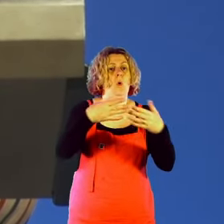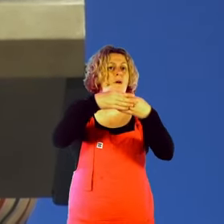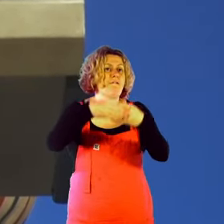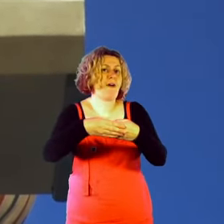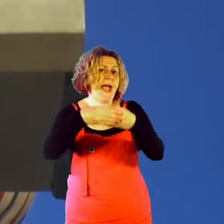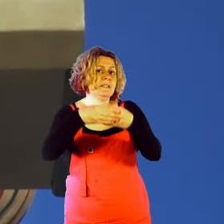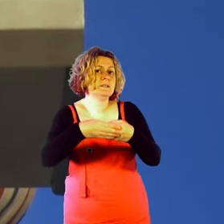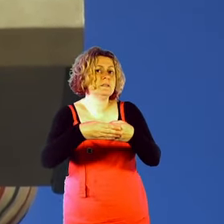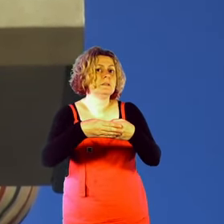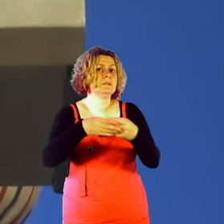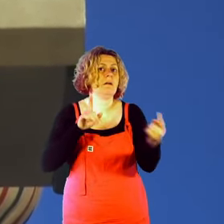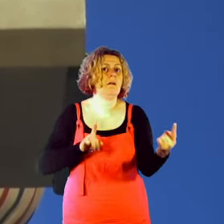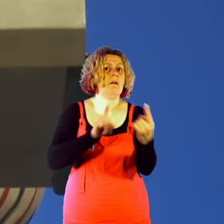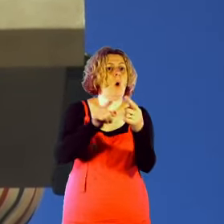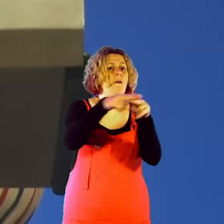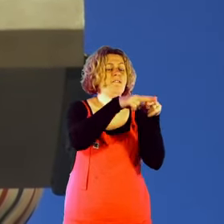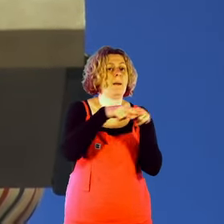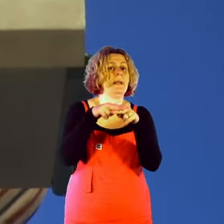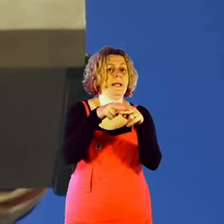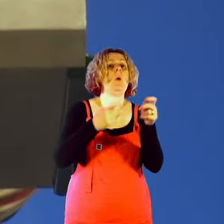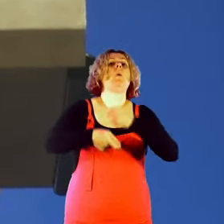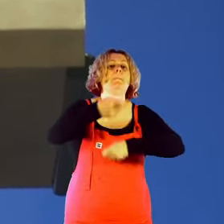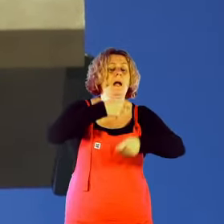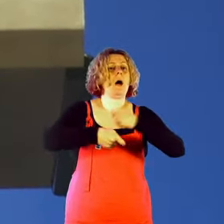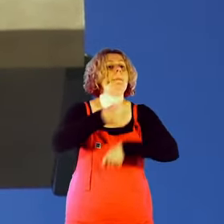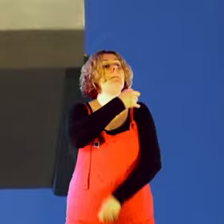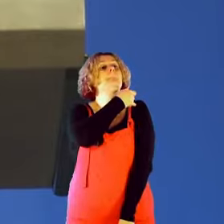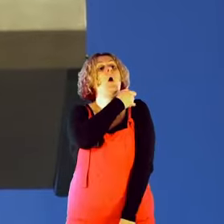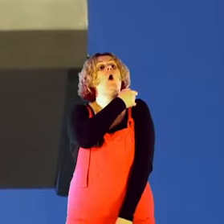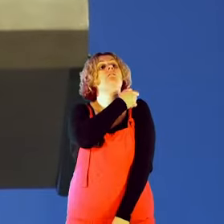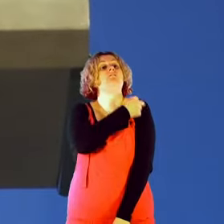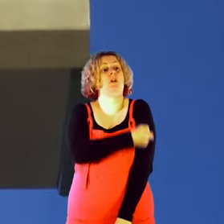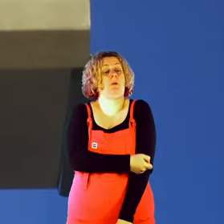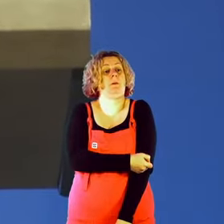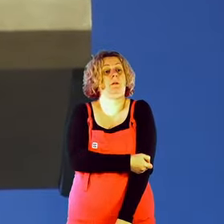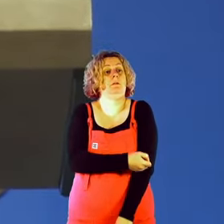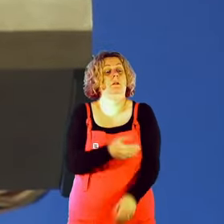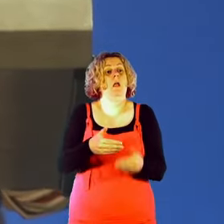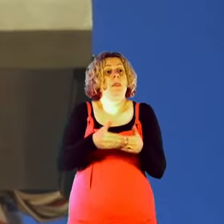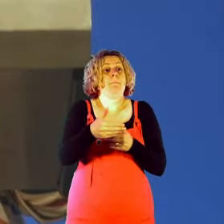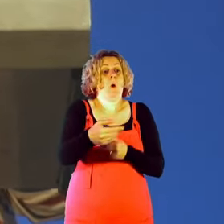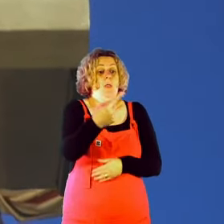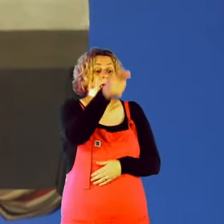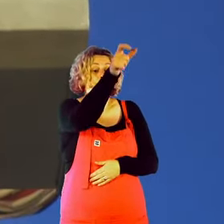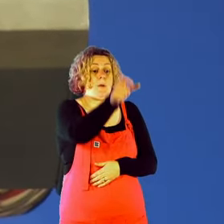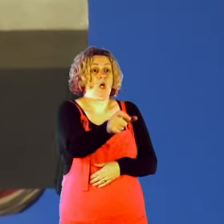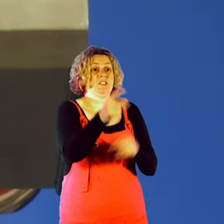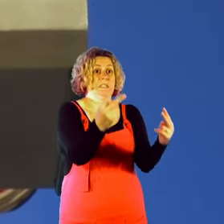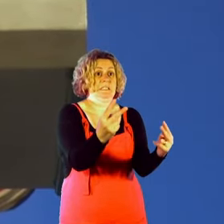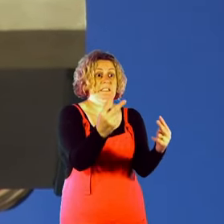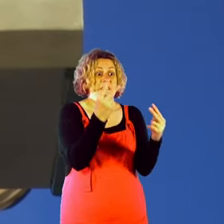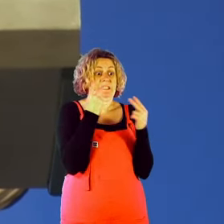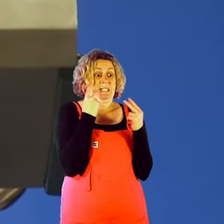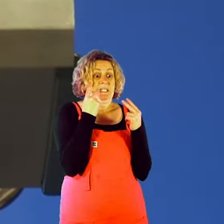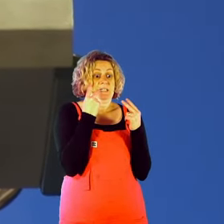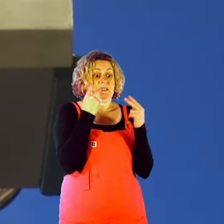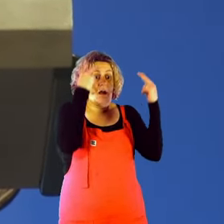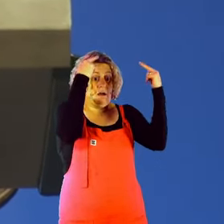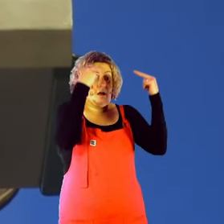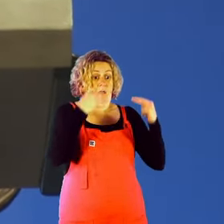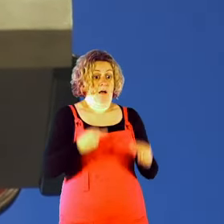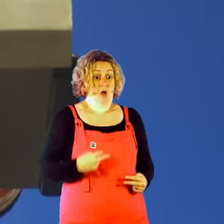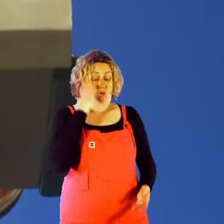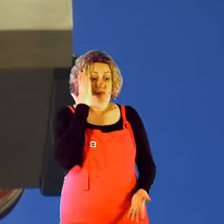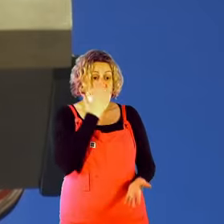vulnerable we become. The more we let someone else see what we are really like, the more we